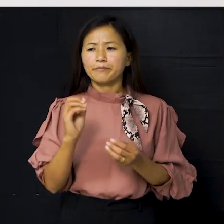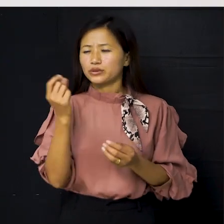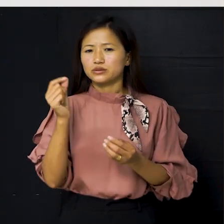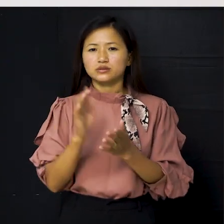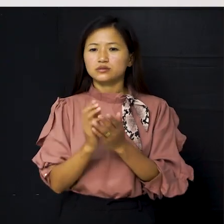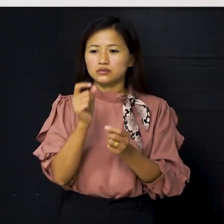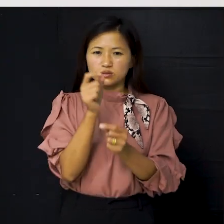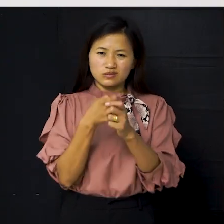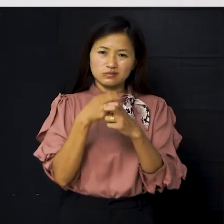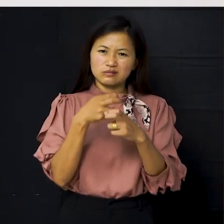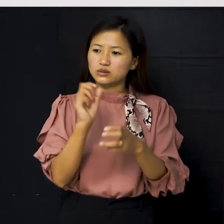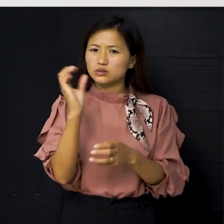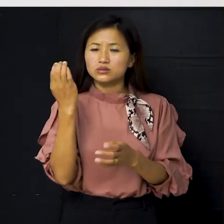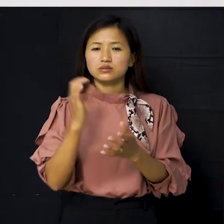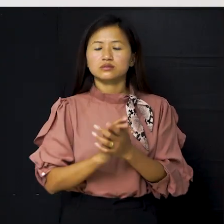imported, and in return,